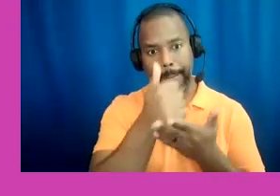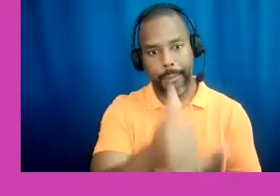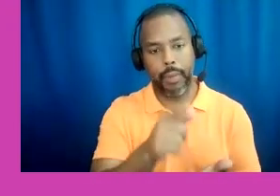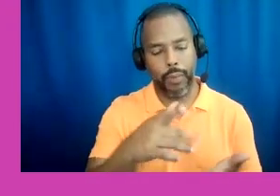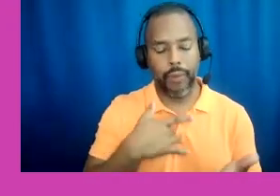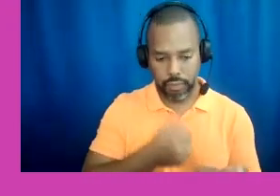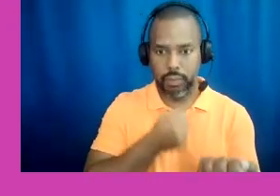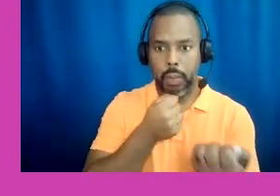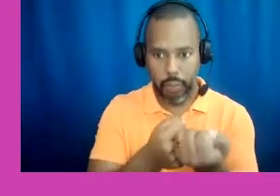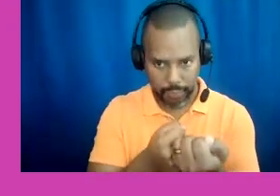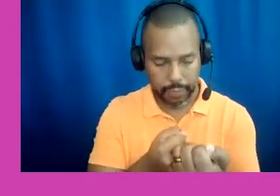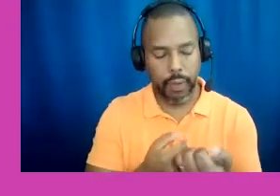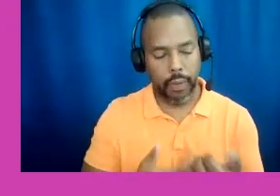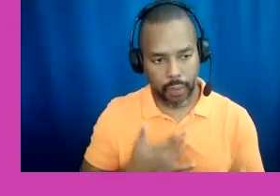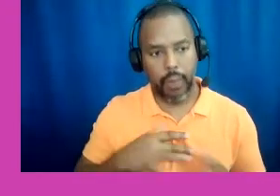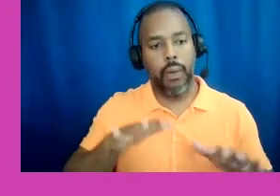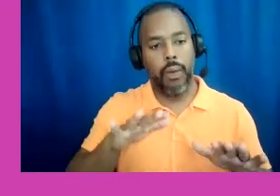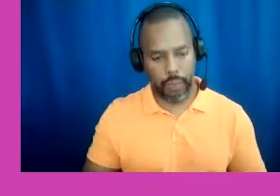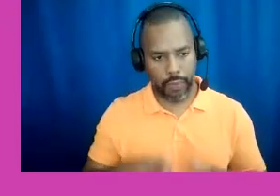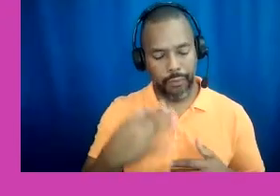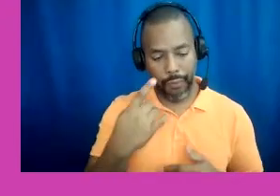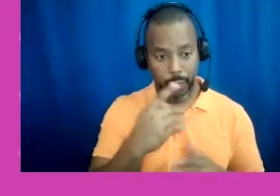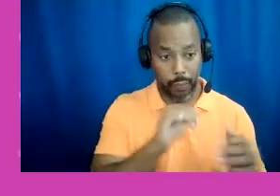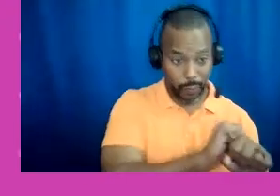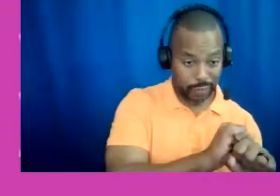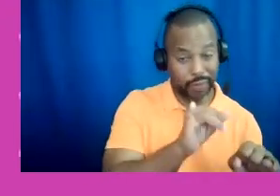supported, focused, and well, both for work and for home.